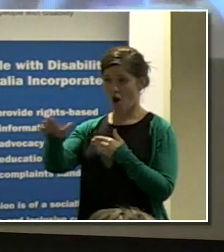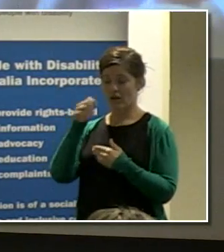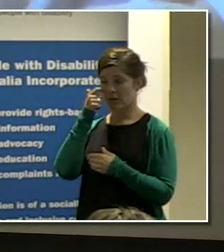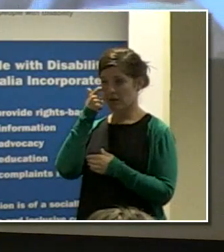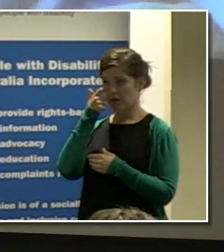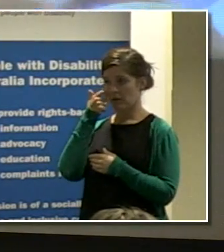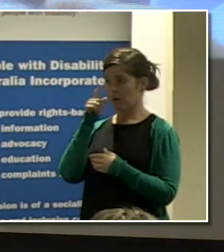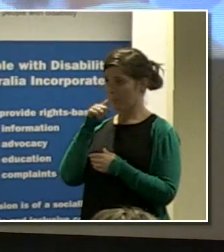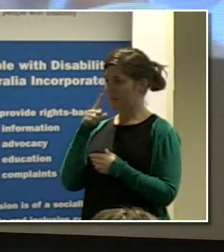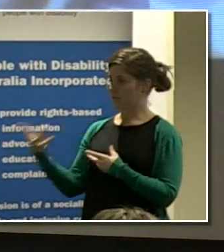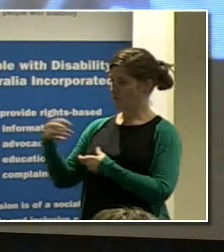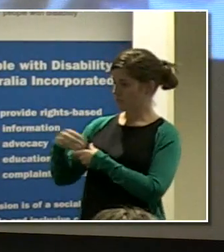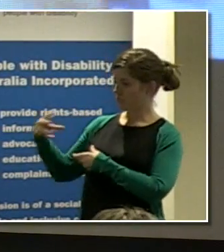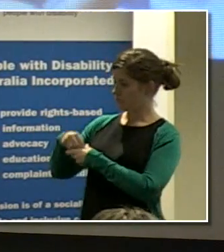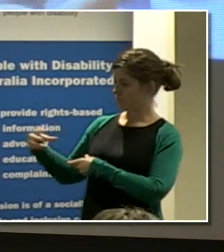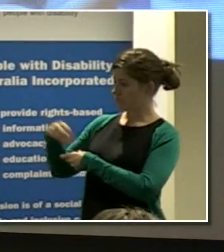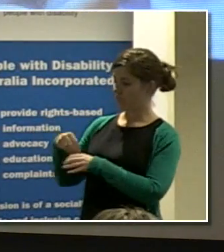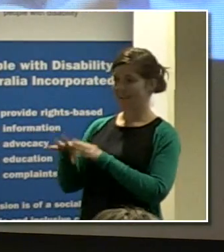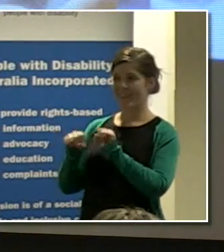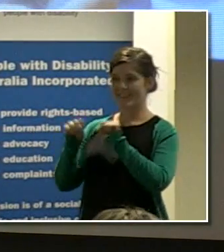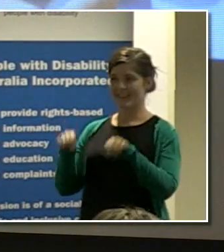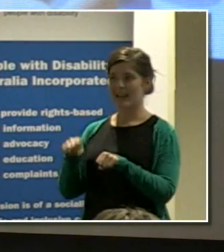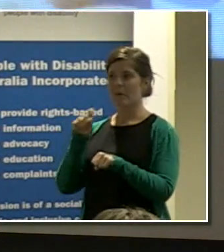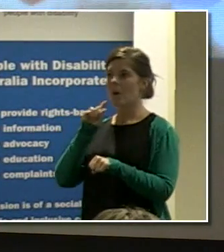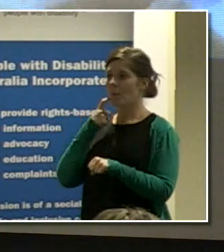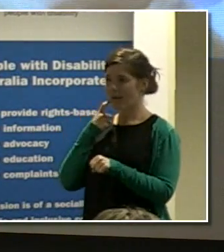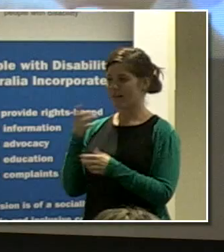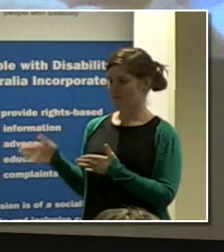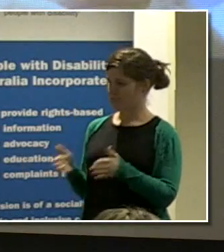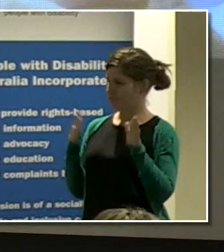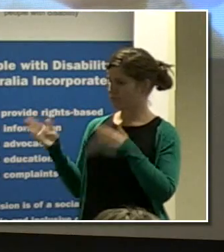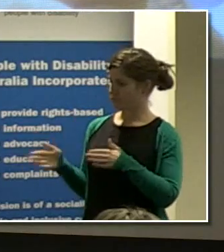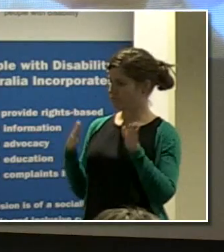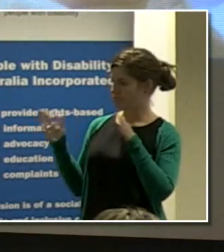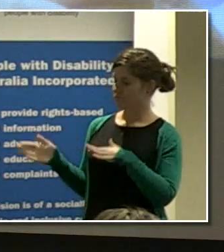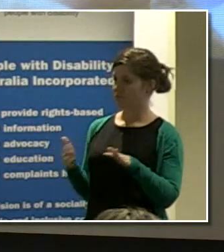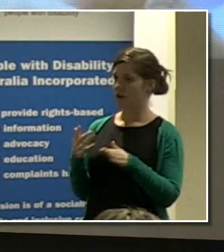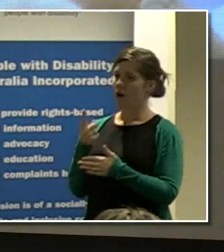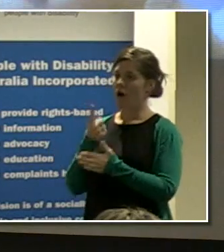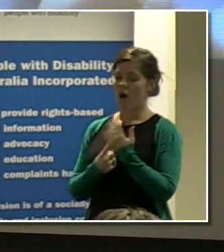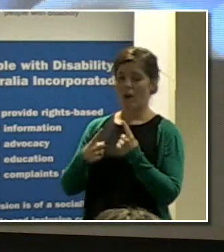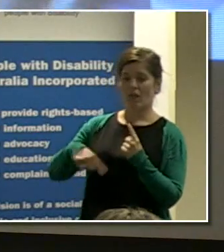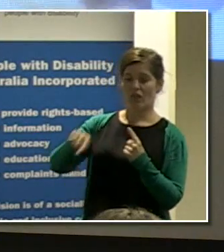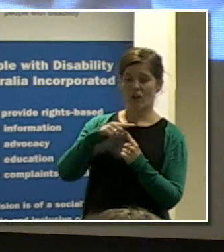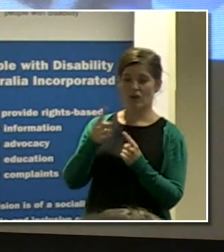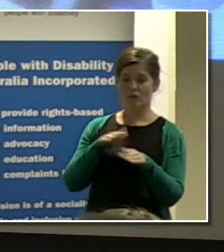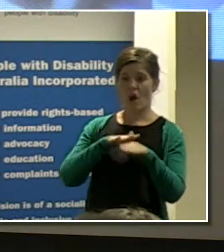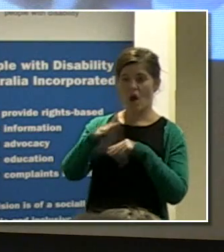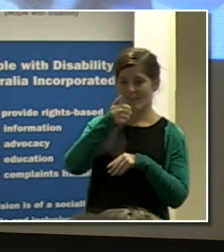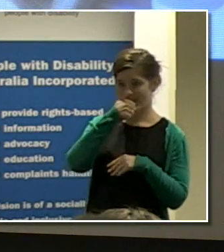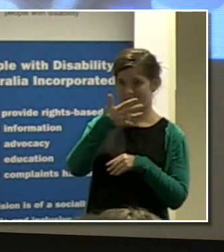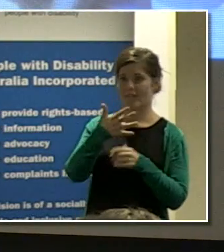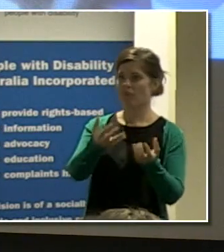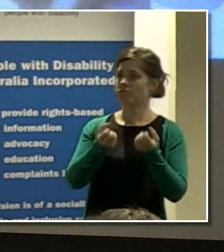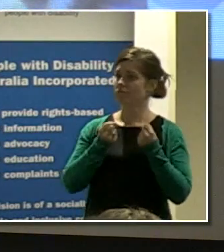and age in the scheme, other than for those people who acquire their disability over the age of